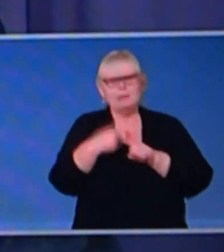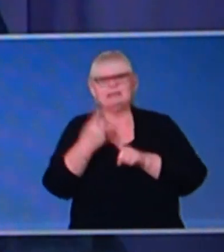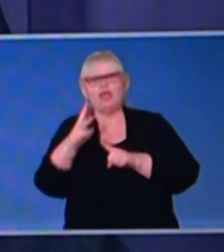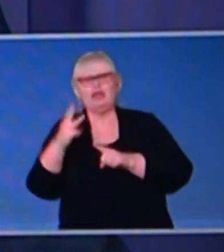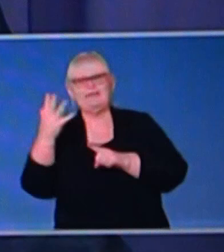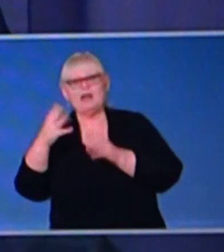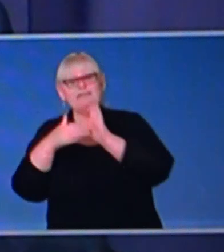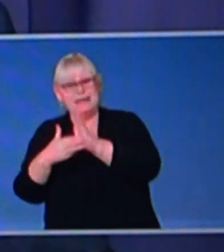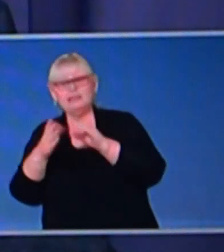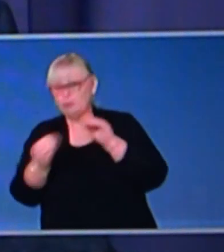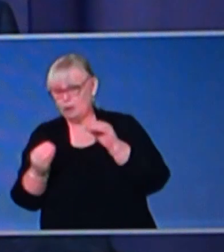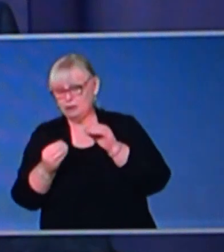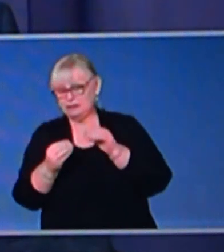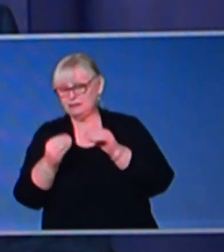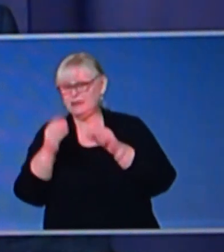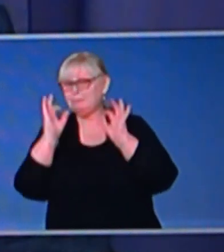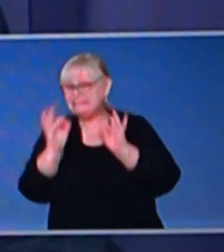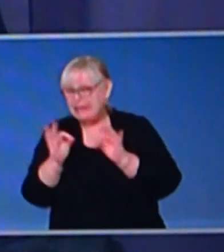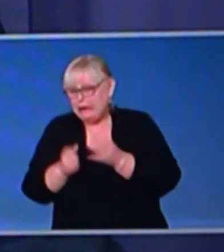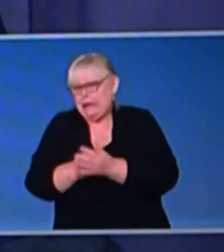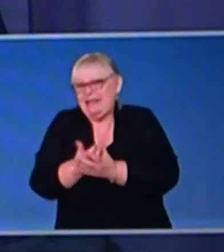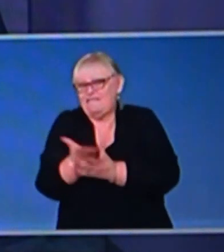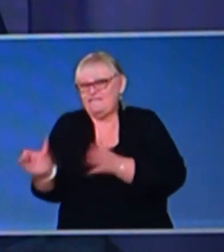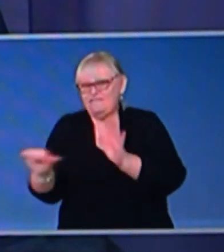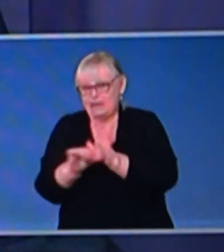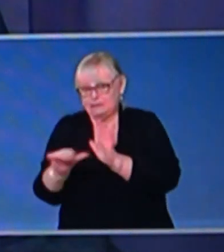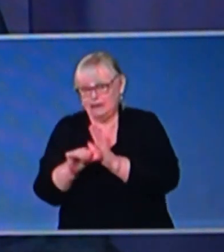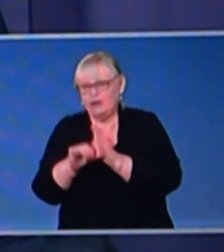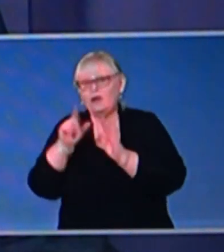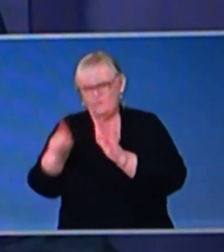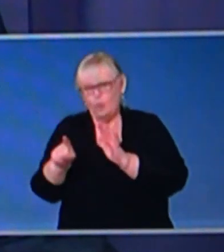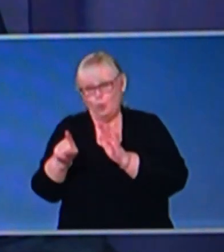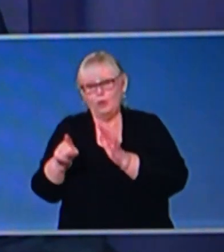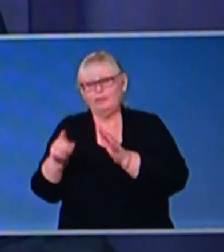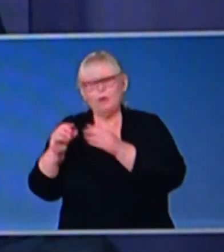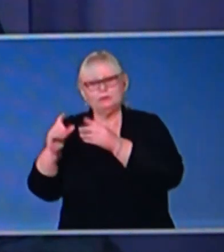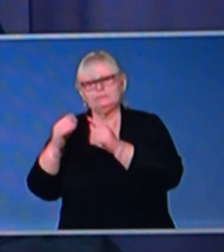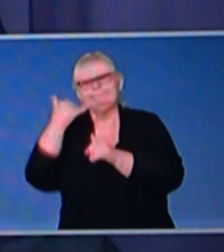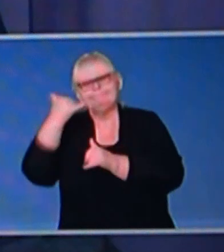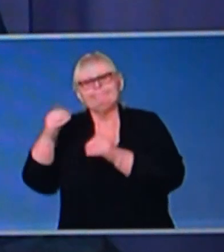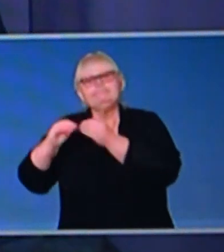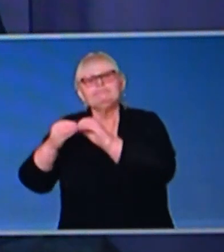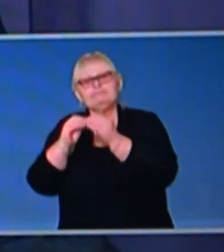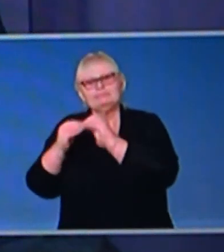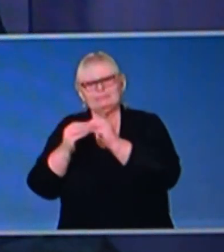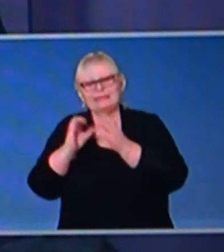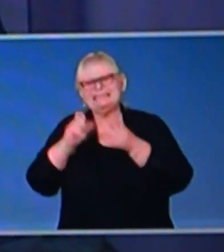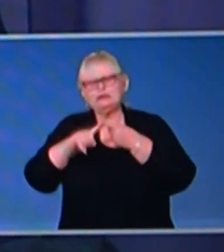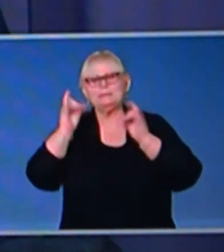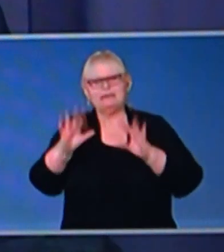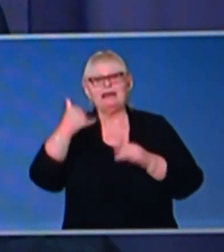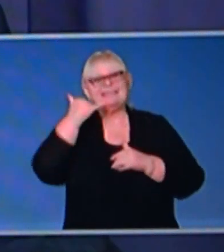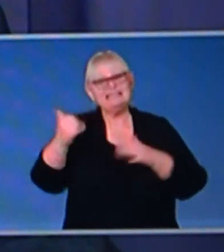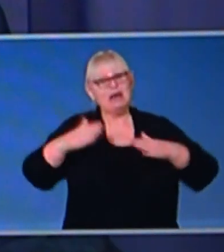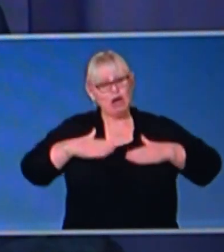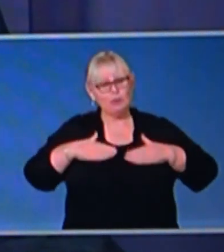million specifically in mental health related consultations have been conducted over that period of time since telehealth was put in place.